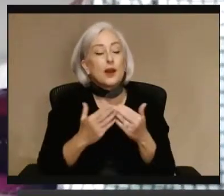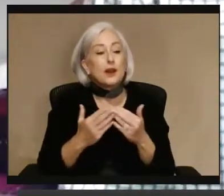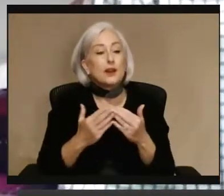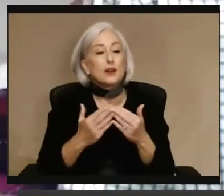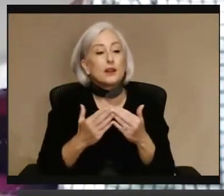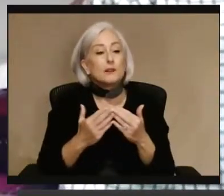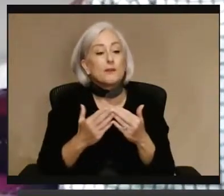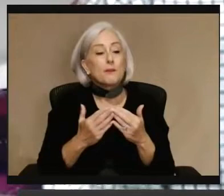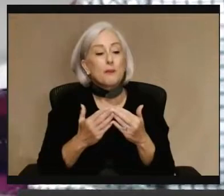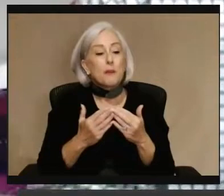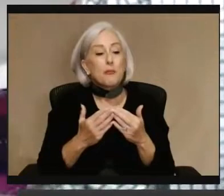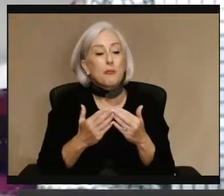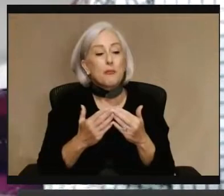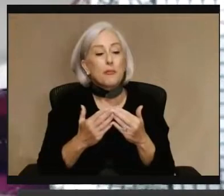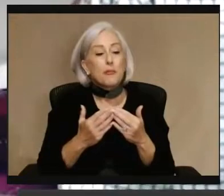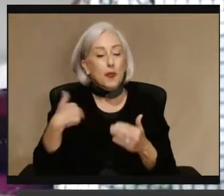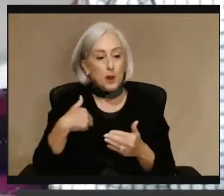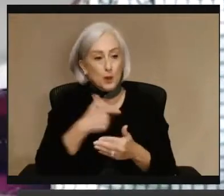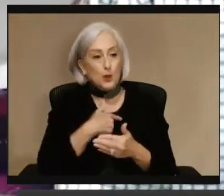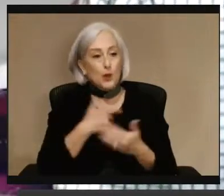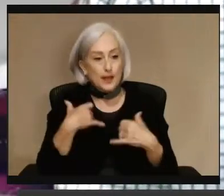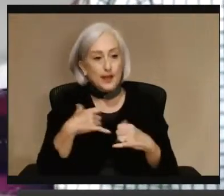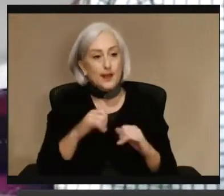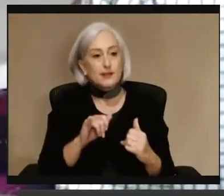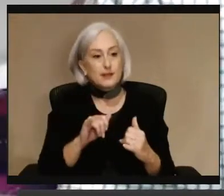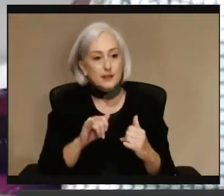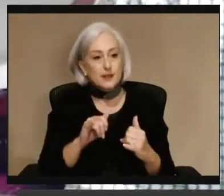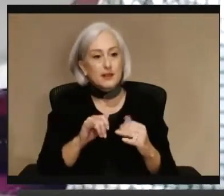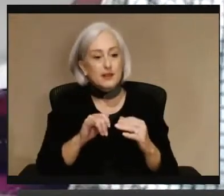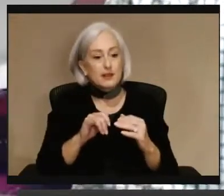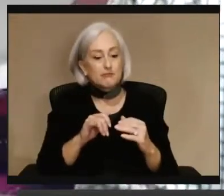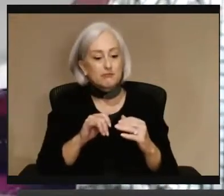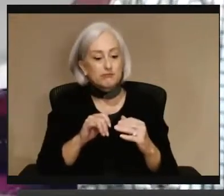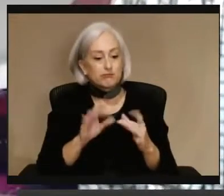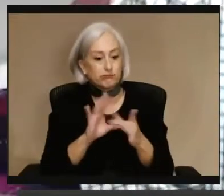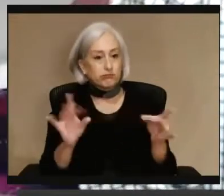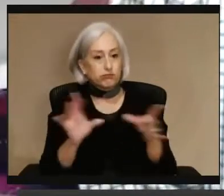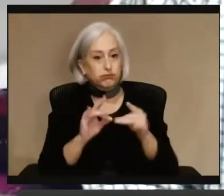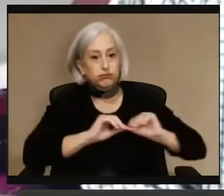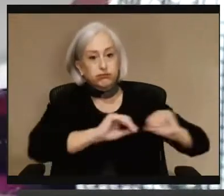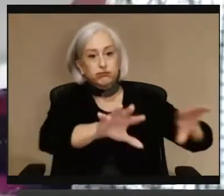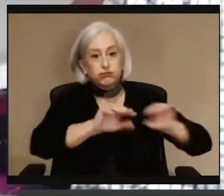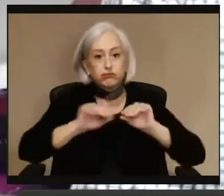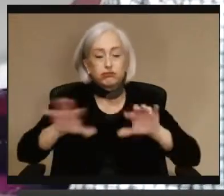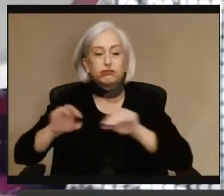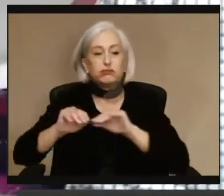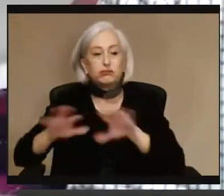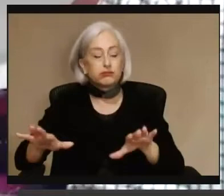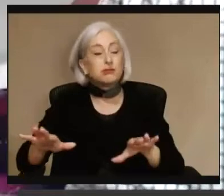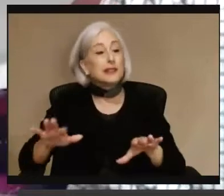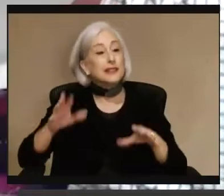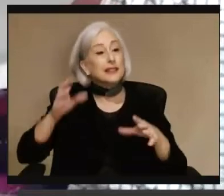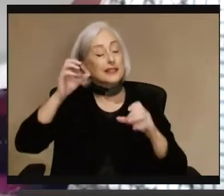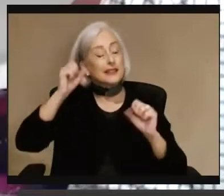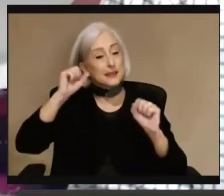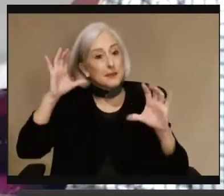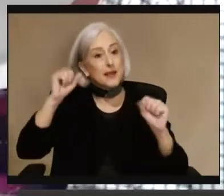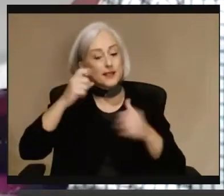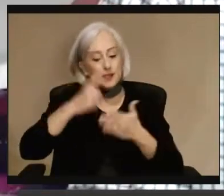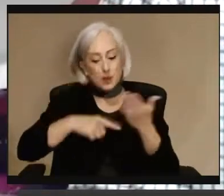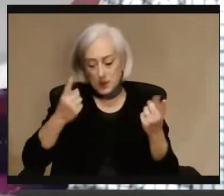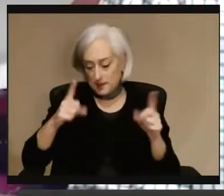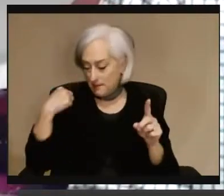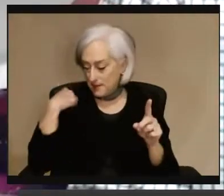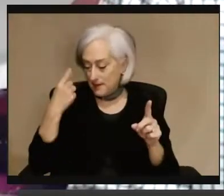able to still contact people, and it's amazing to me what's happened over the last, well, it's almost 5 years